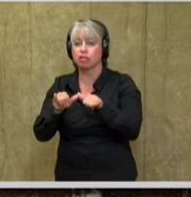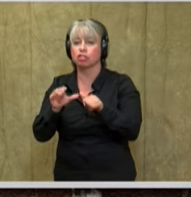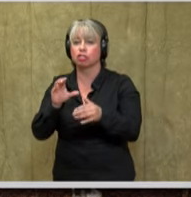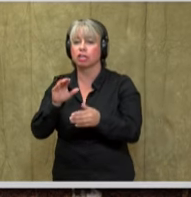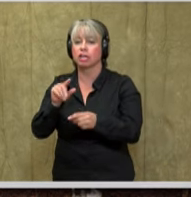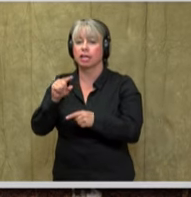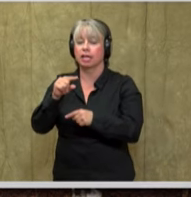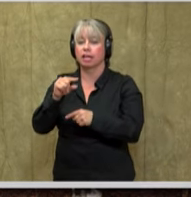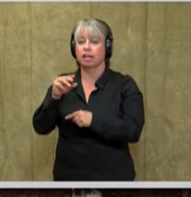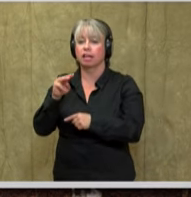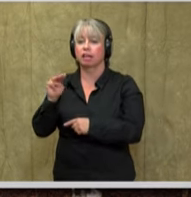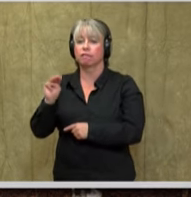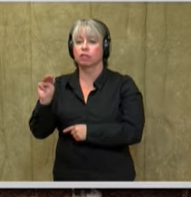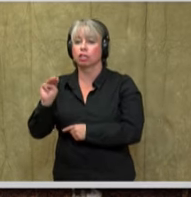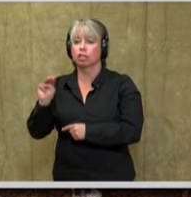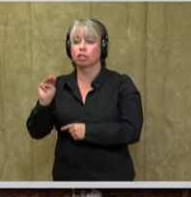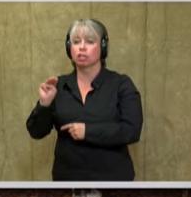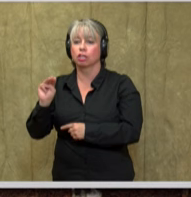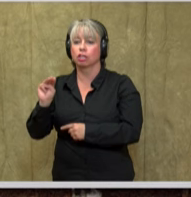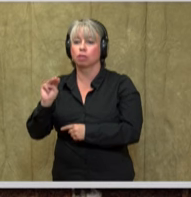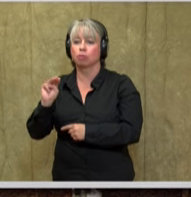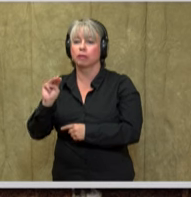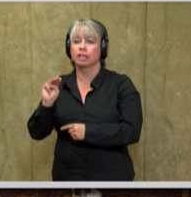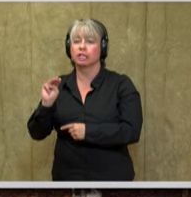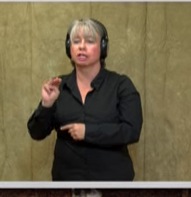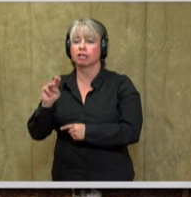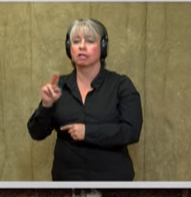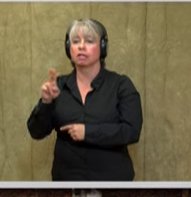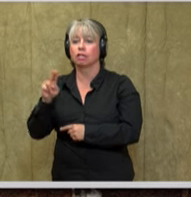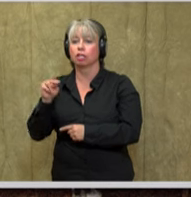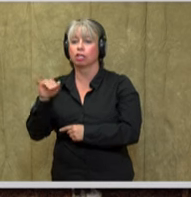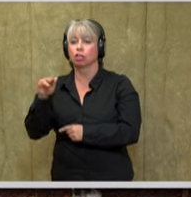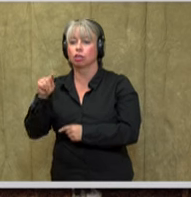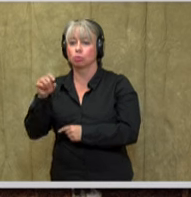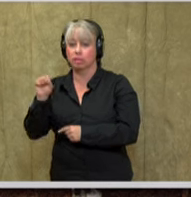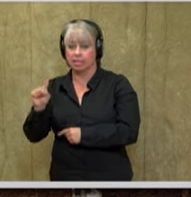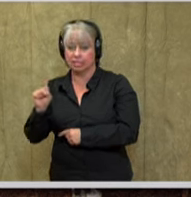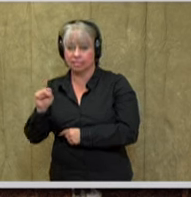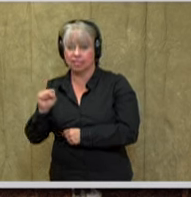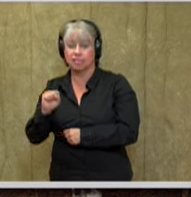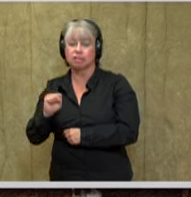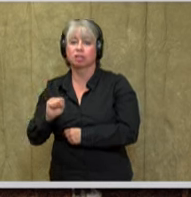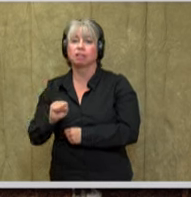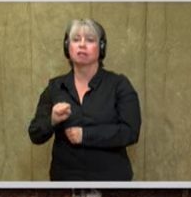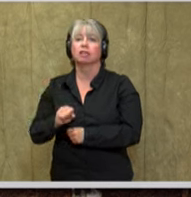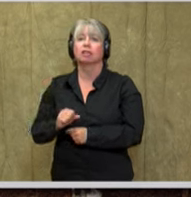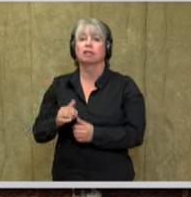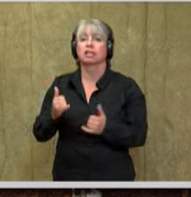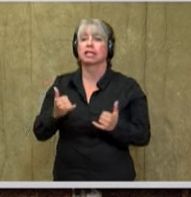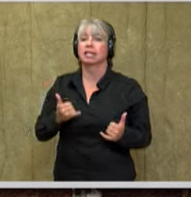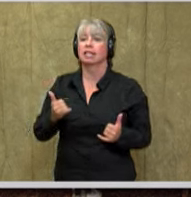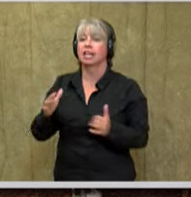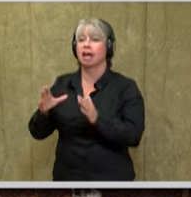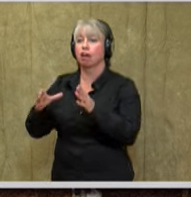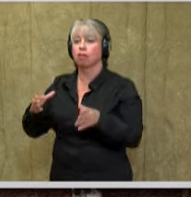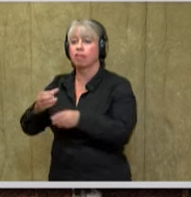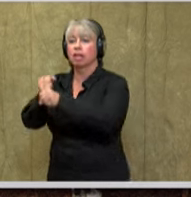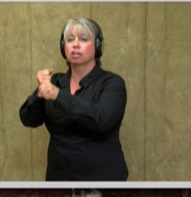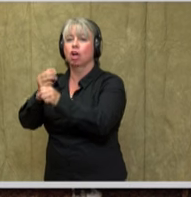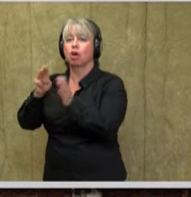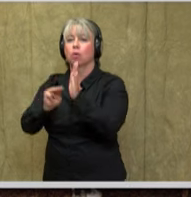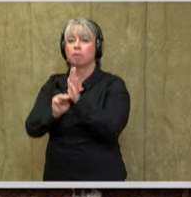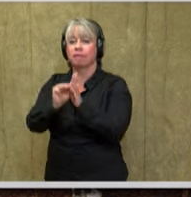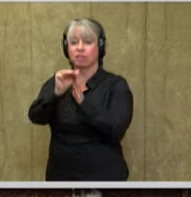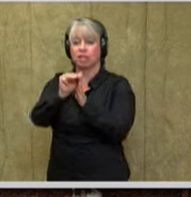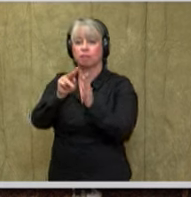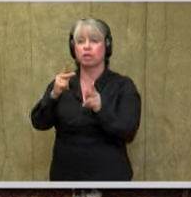let's review the volume formula for a cone, and then we'll do our experiment. The volume of a cone can be calculated by using